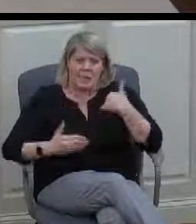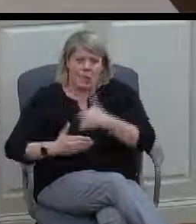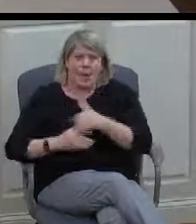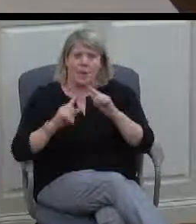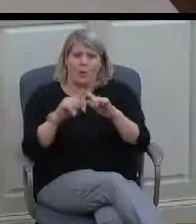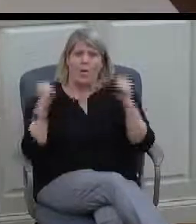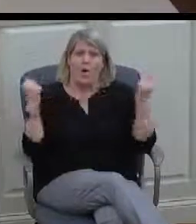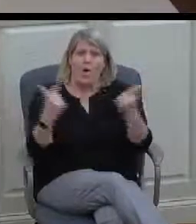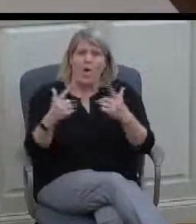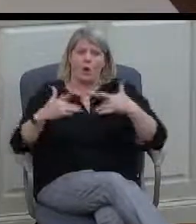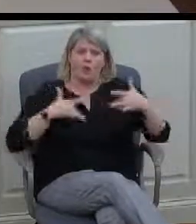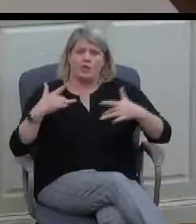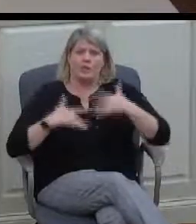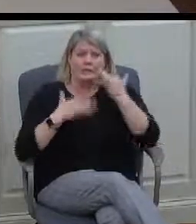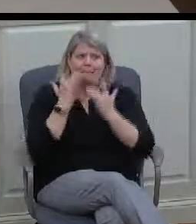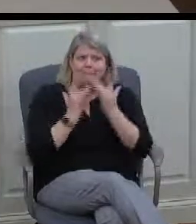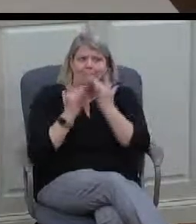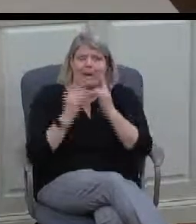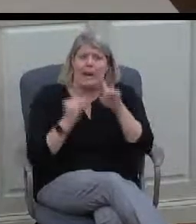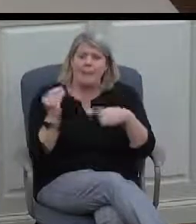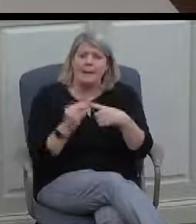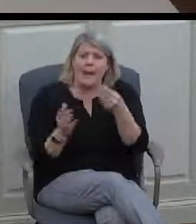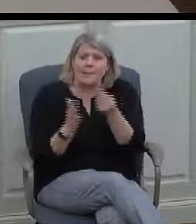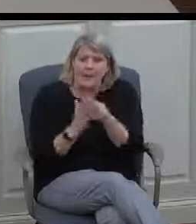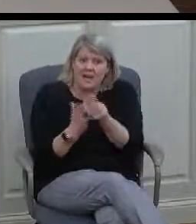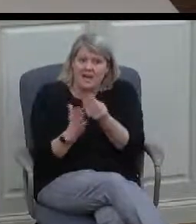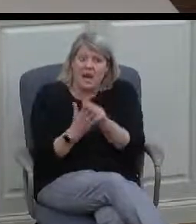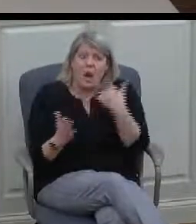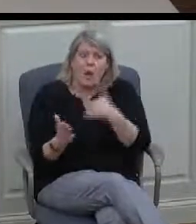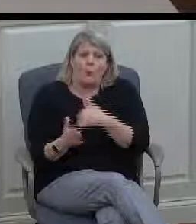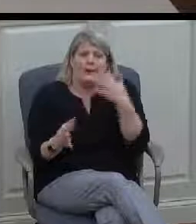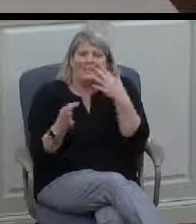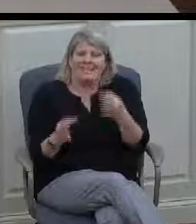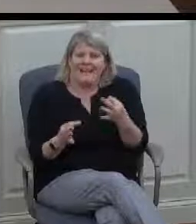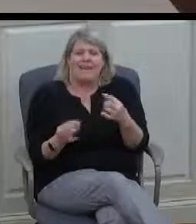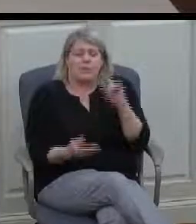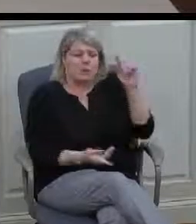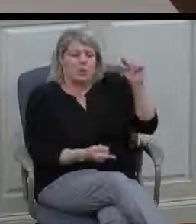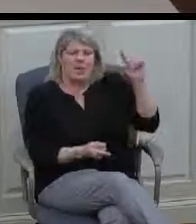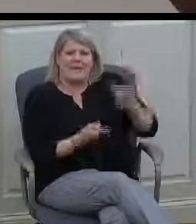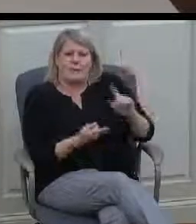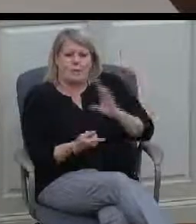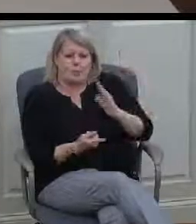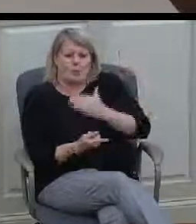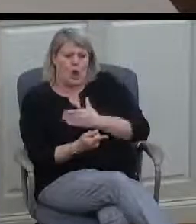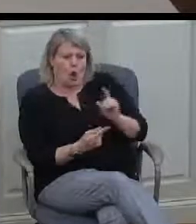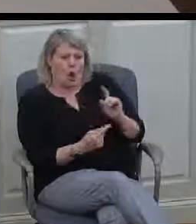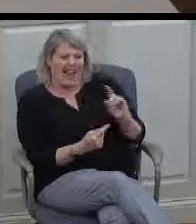revenue, the commission ultimately chose to reduce their allocation to